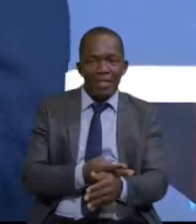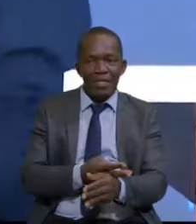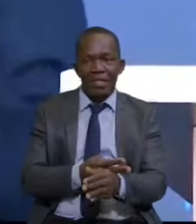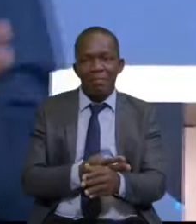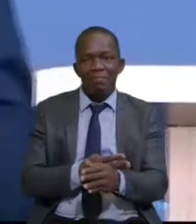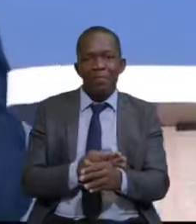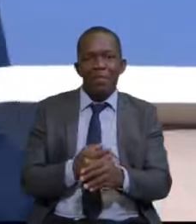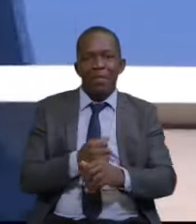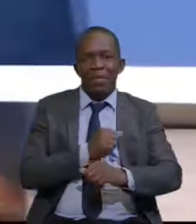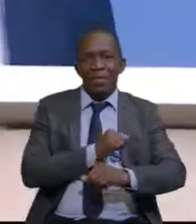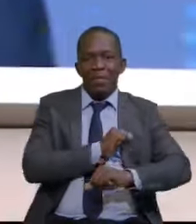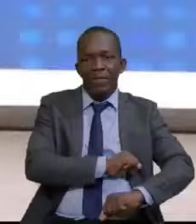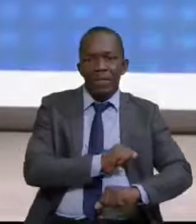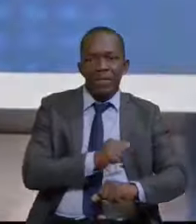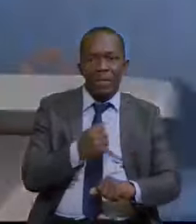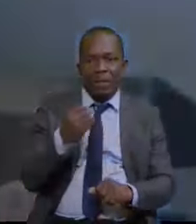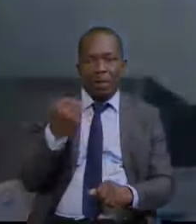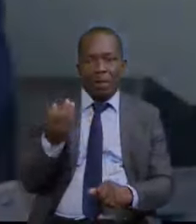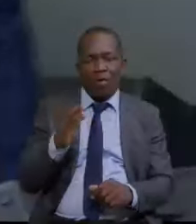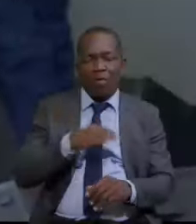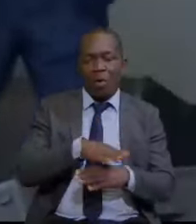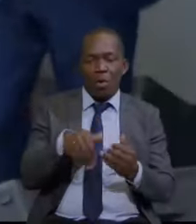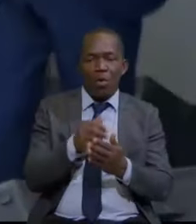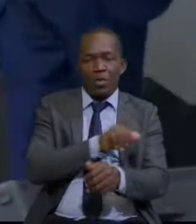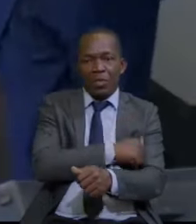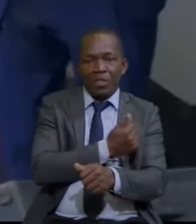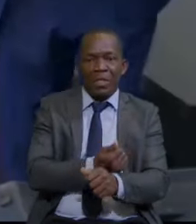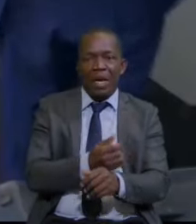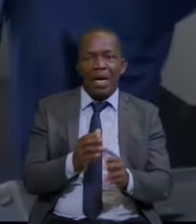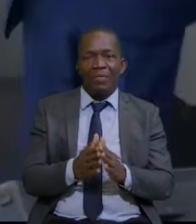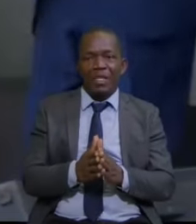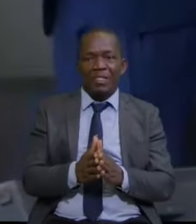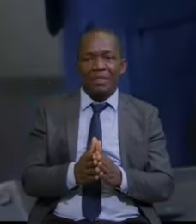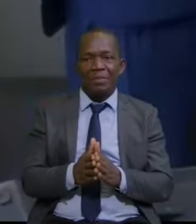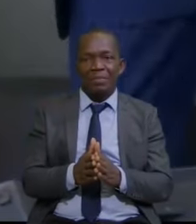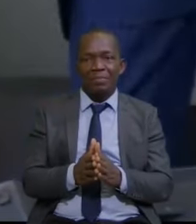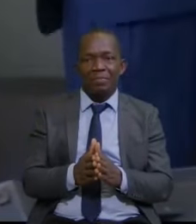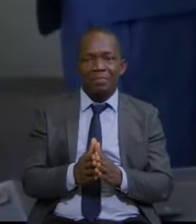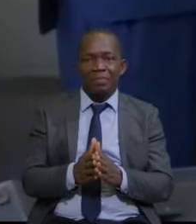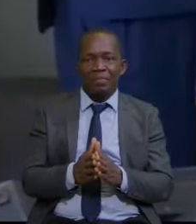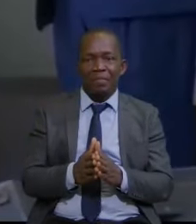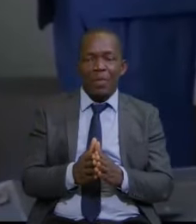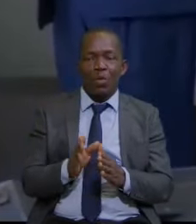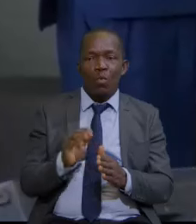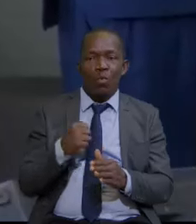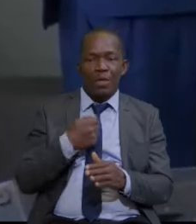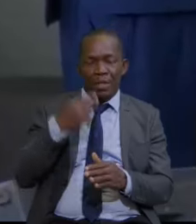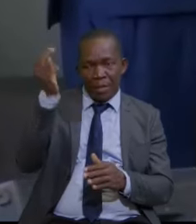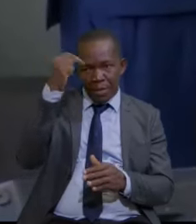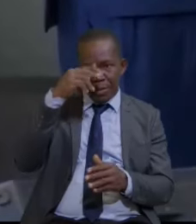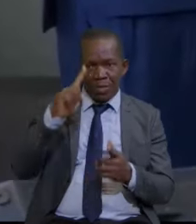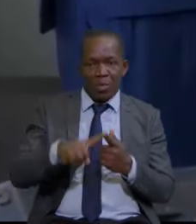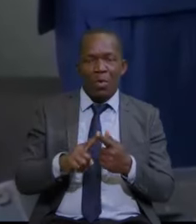Talking about Jesus, we need to understand the people that just say Jesus, Jesus. I say, what does the